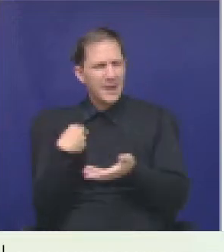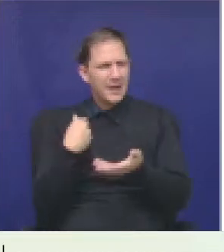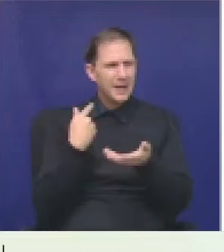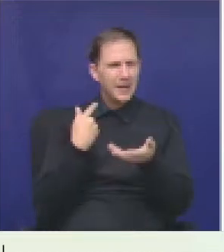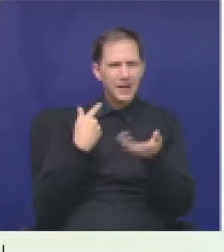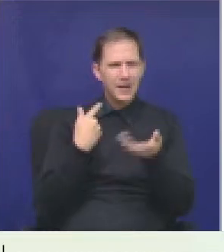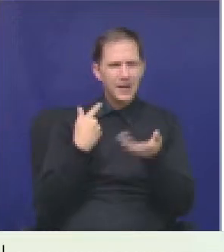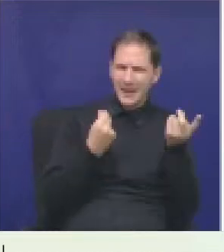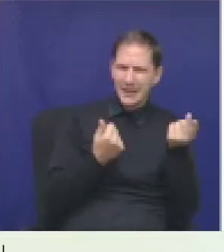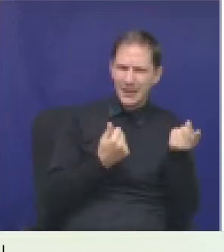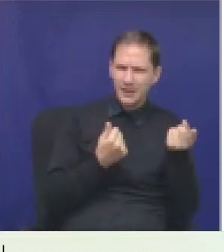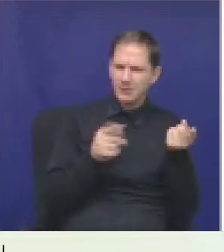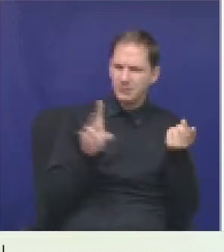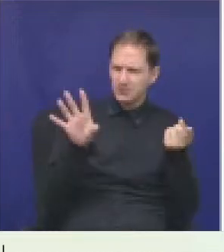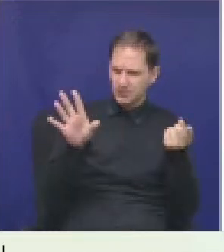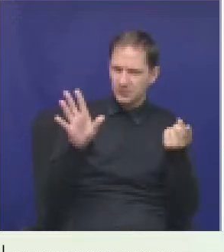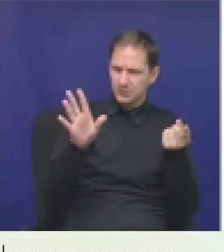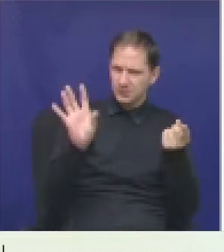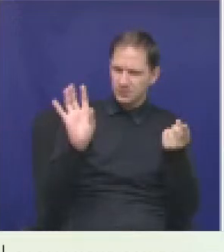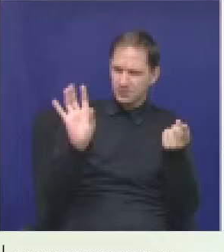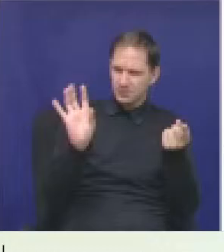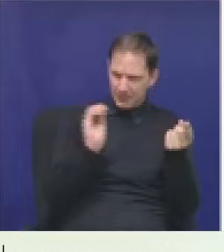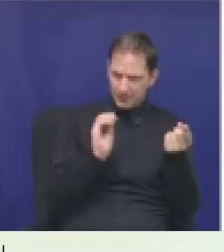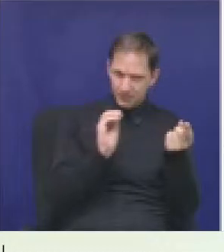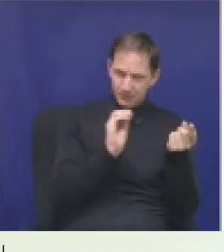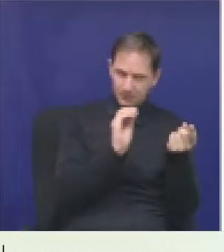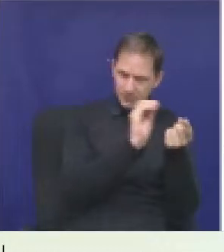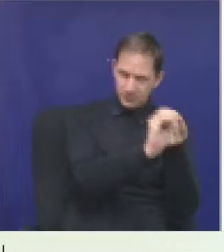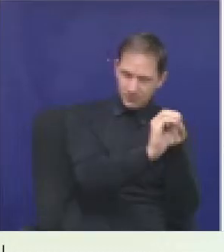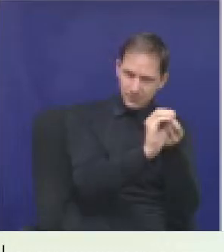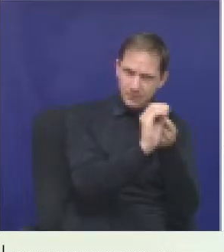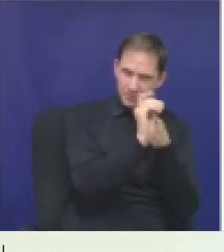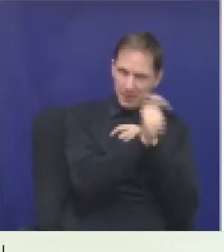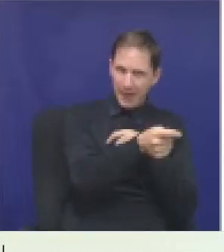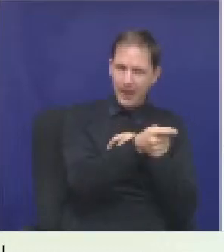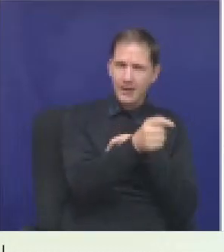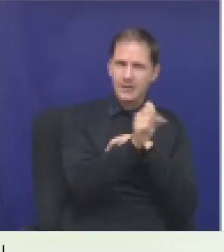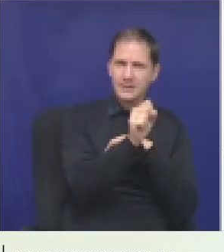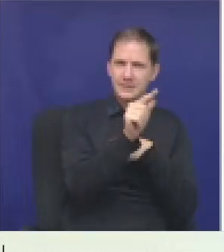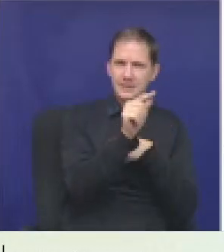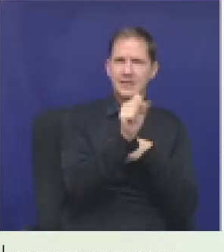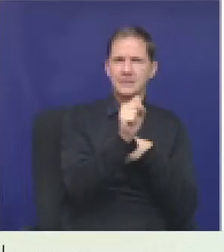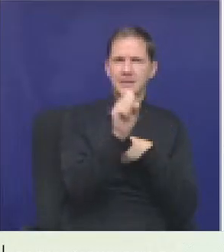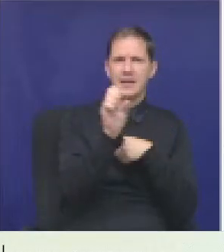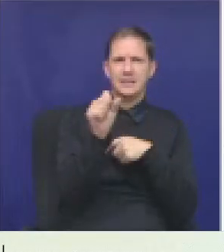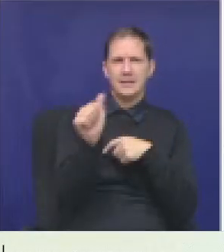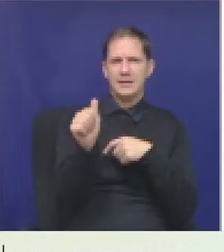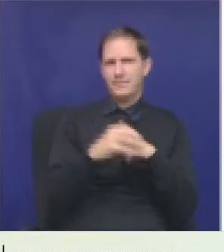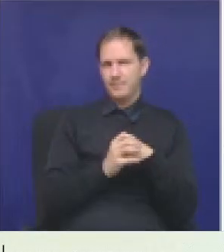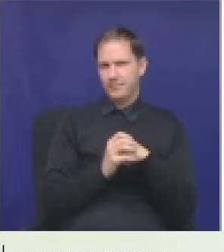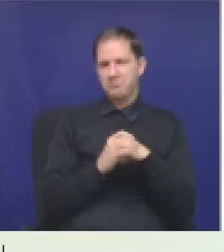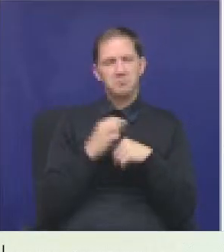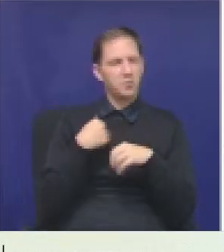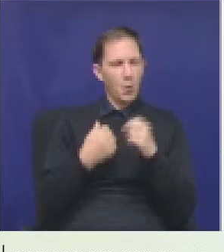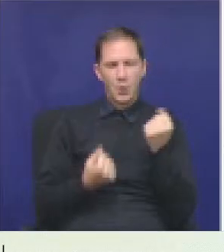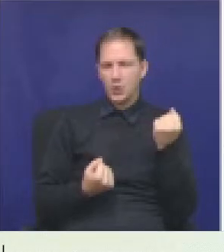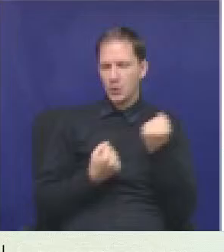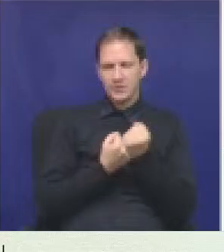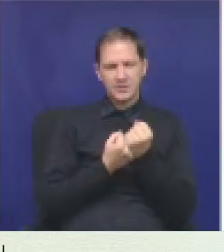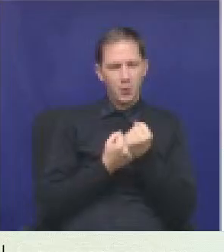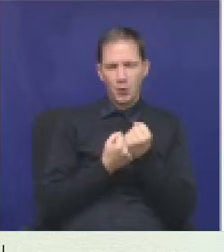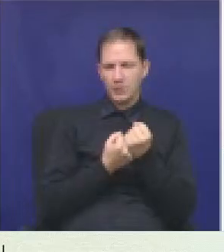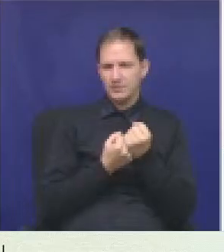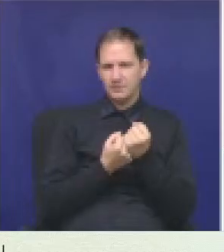we can choose to fund Stats SA. We do not support